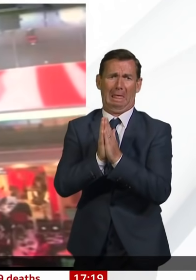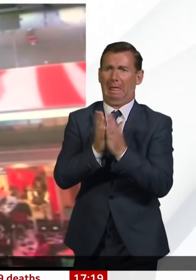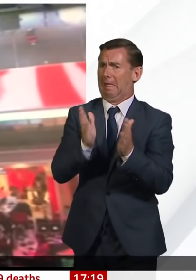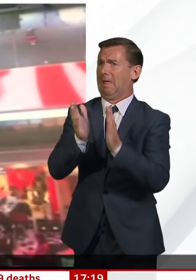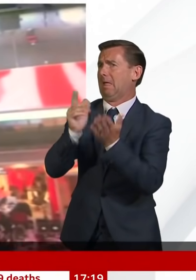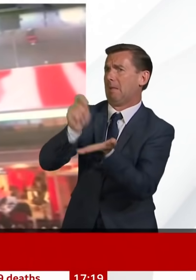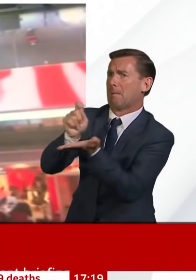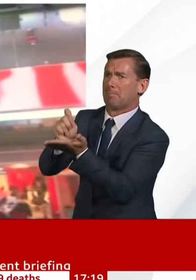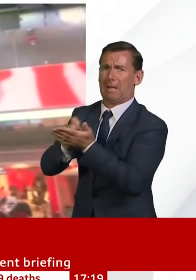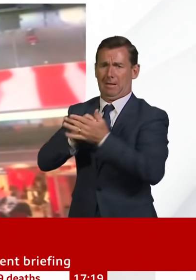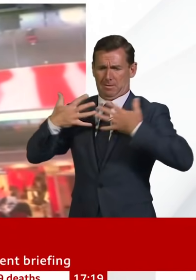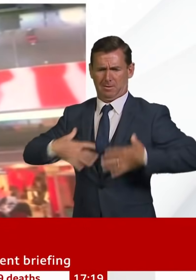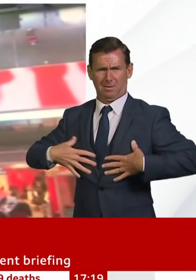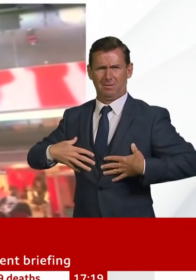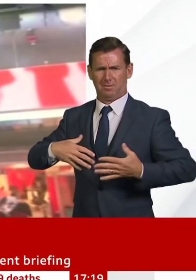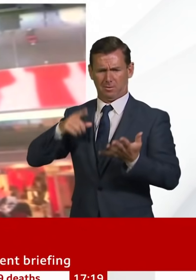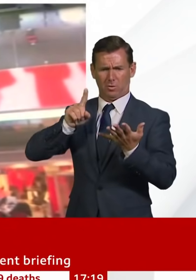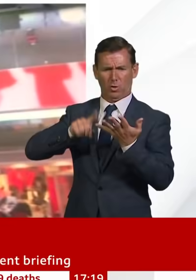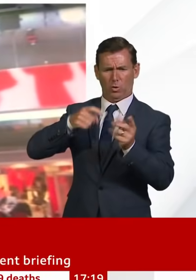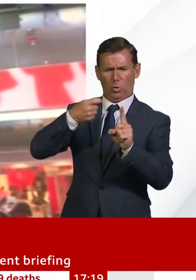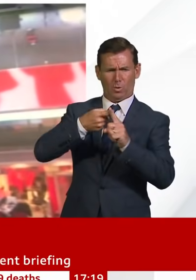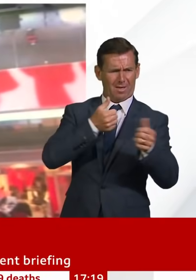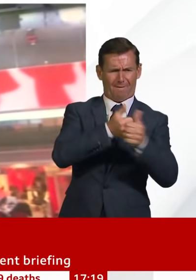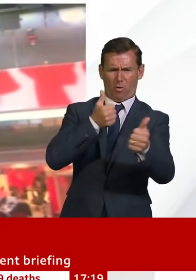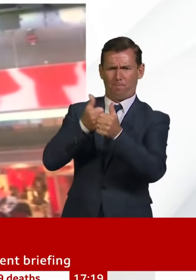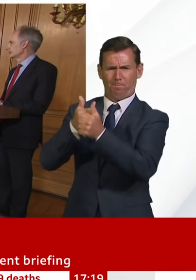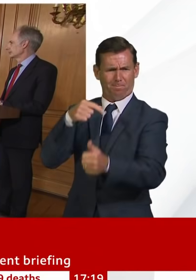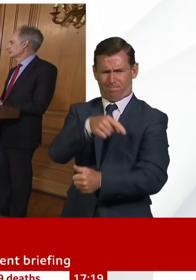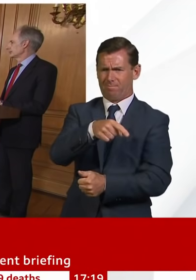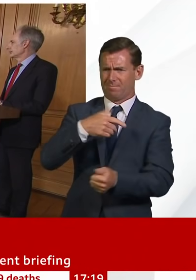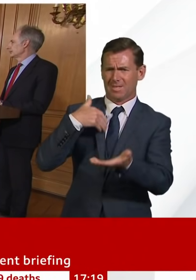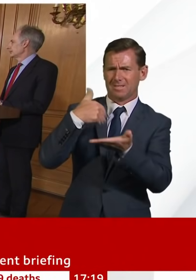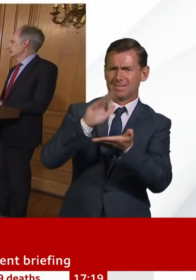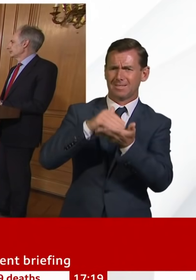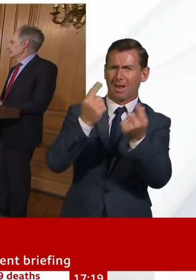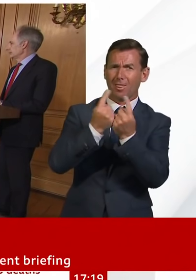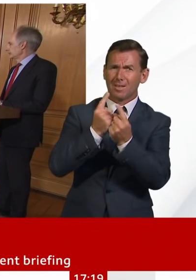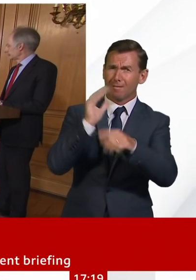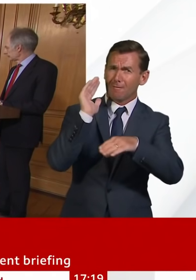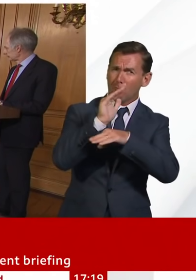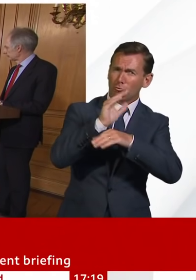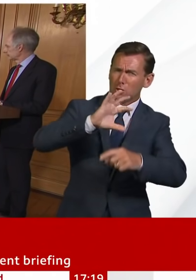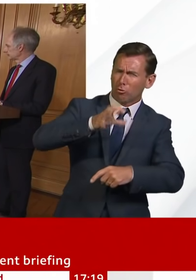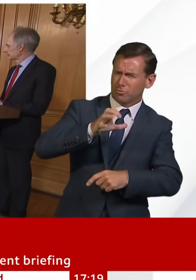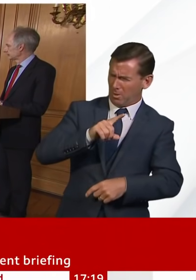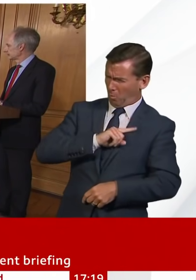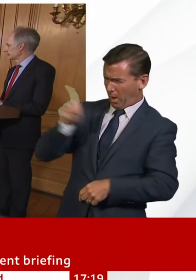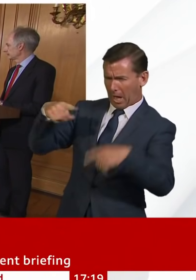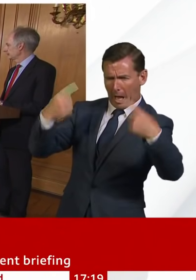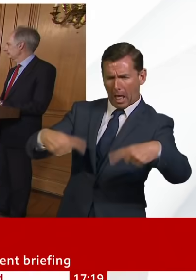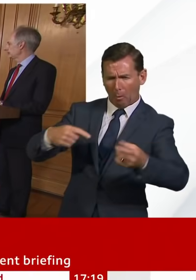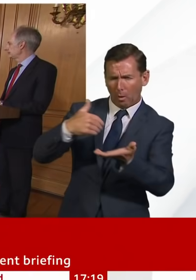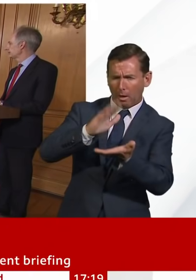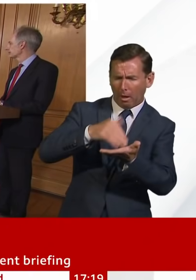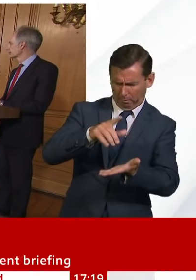from today who could supply British hospitals and care homes to sell their products abroad? Well, as you know, Laura, we've been